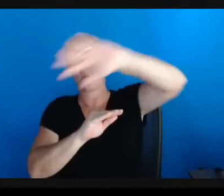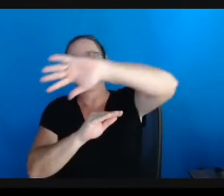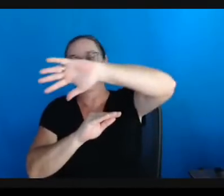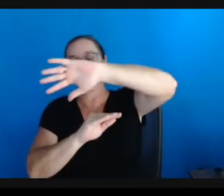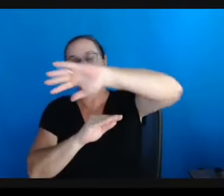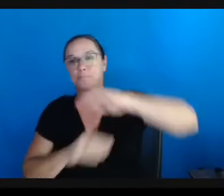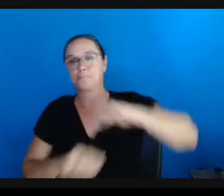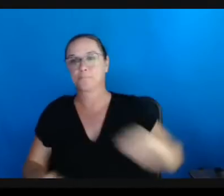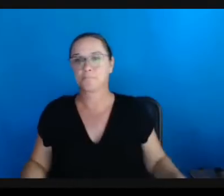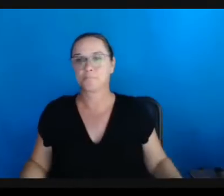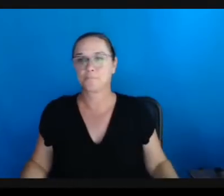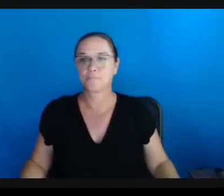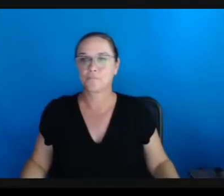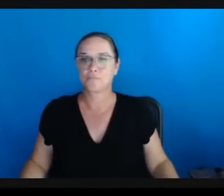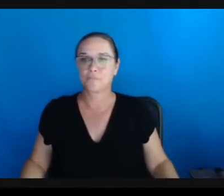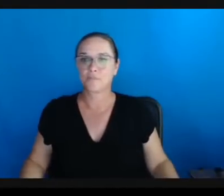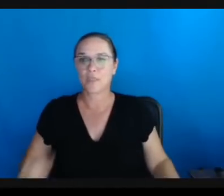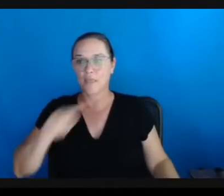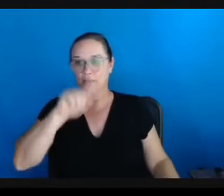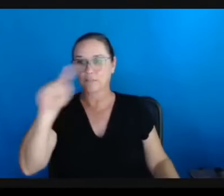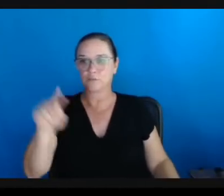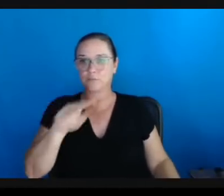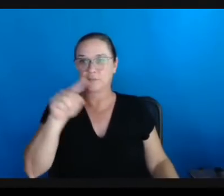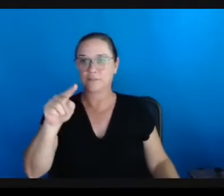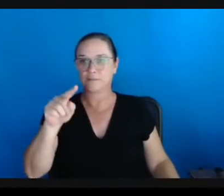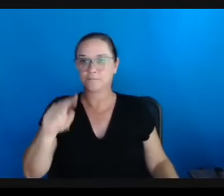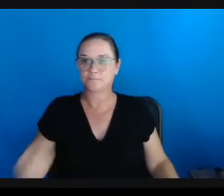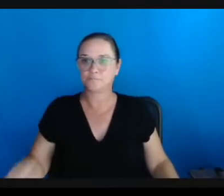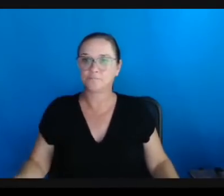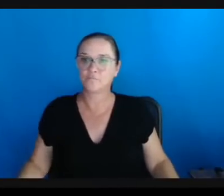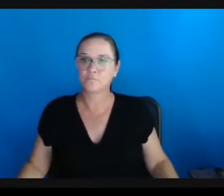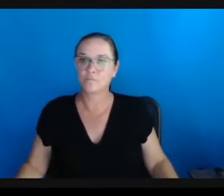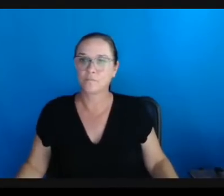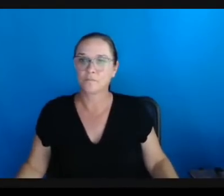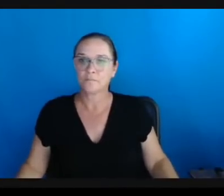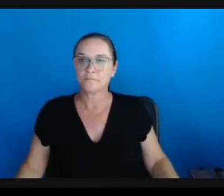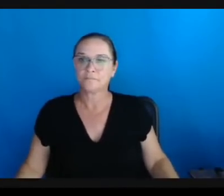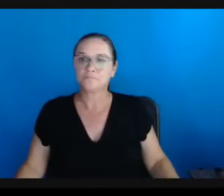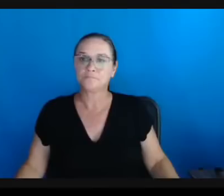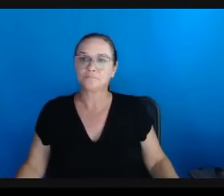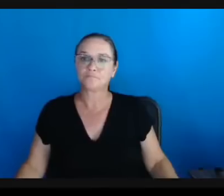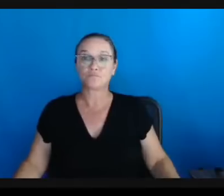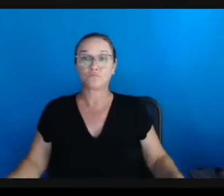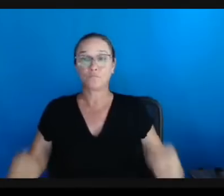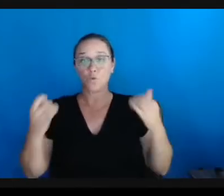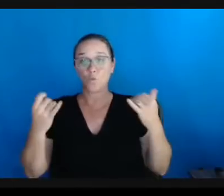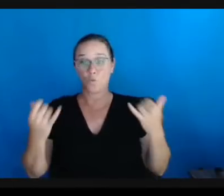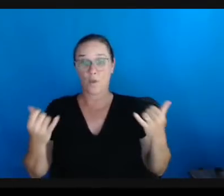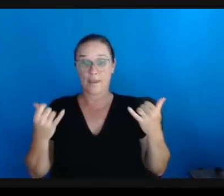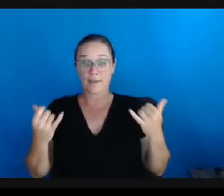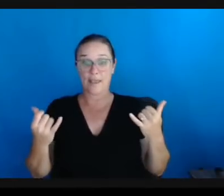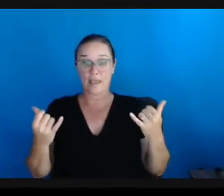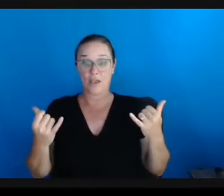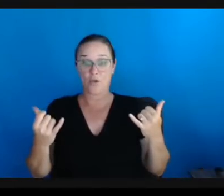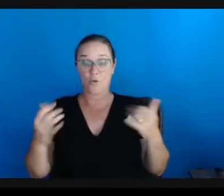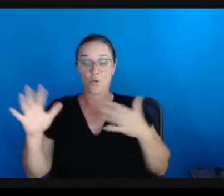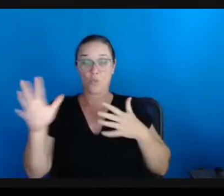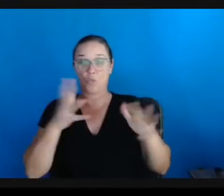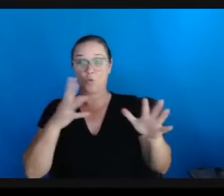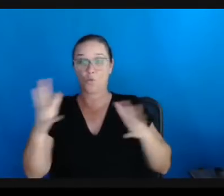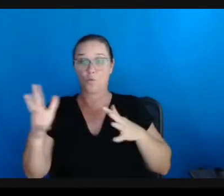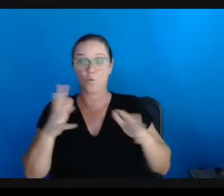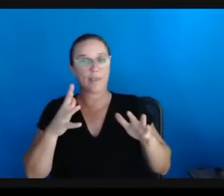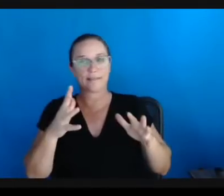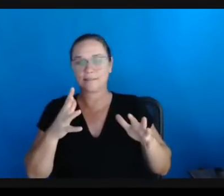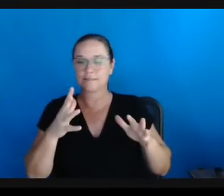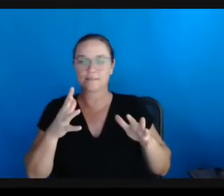There's a little eddy right there, but then it kind of comes off this way, right? So presently, the winds are not favorable to